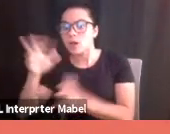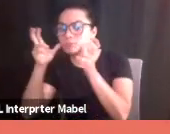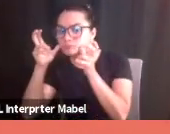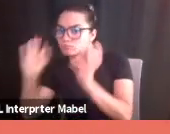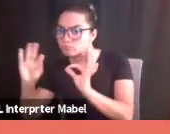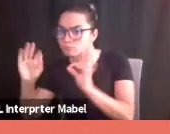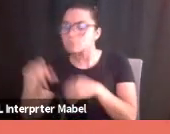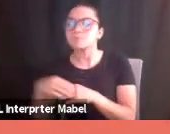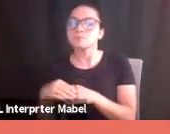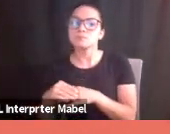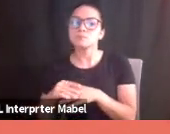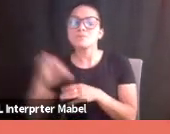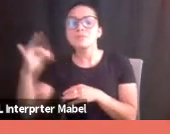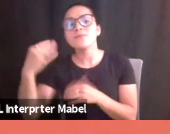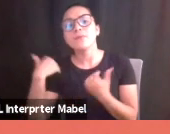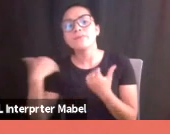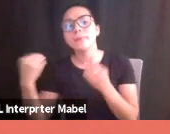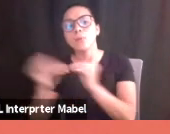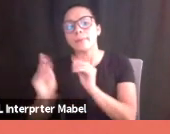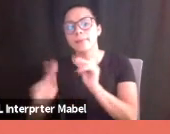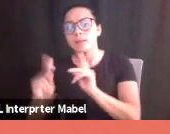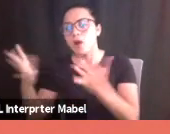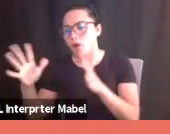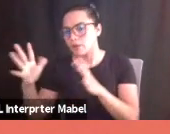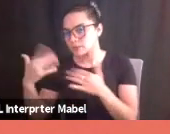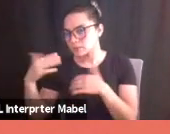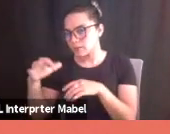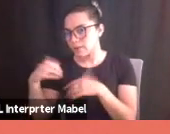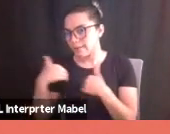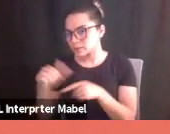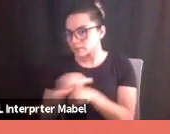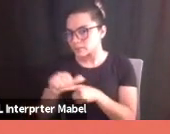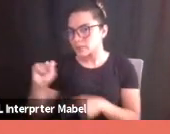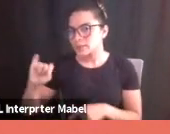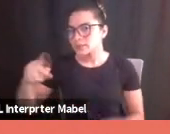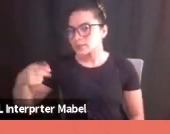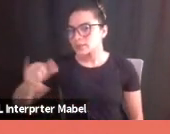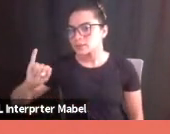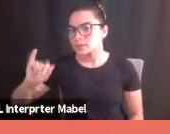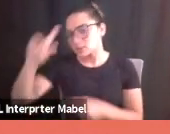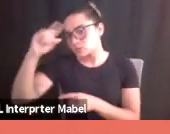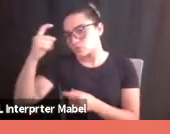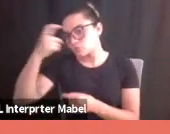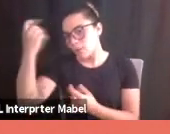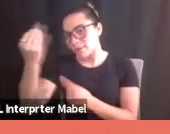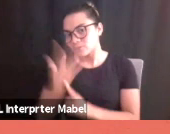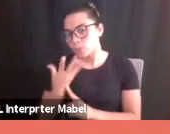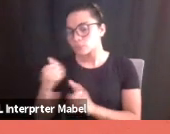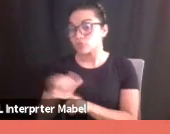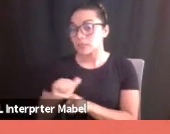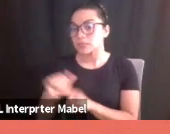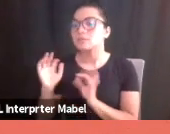someone or folks at the table who are also trauma informed, I would say by all means. They are intended to be intimate